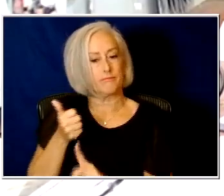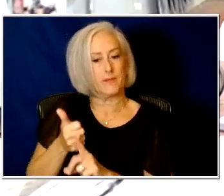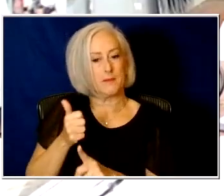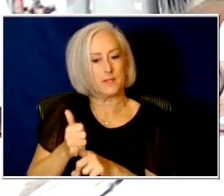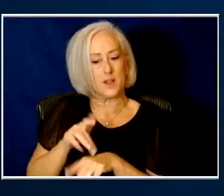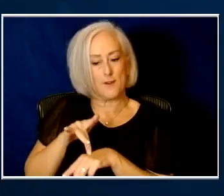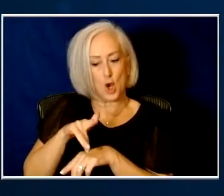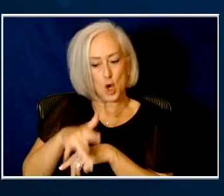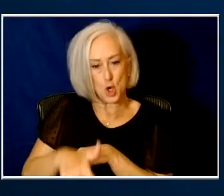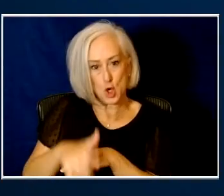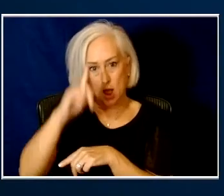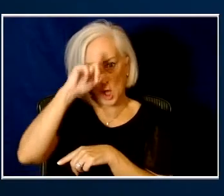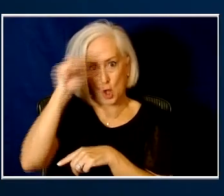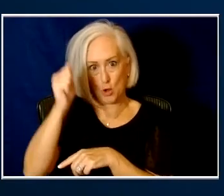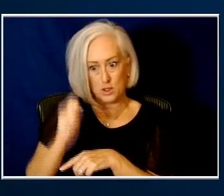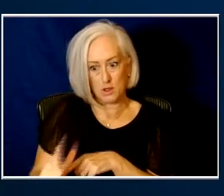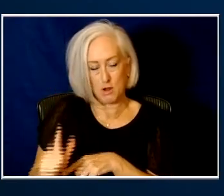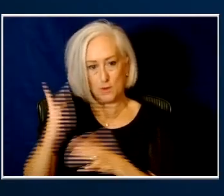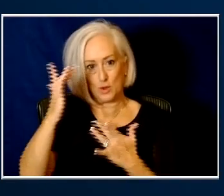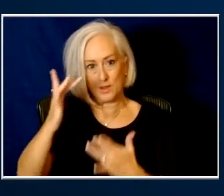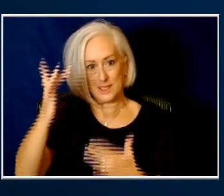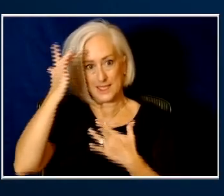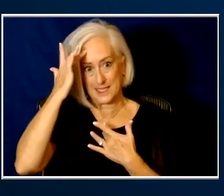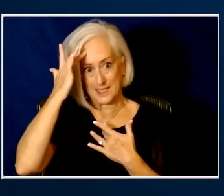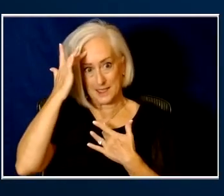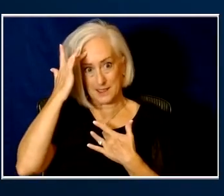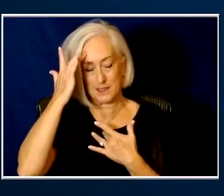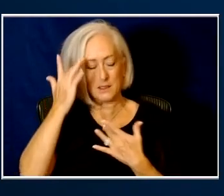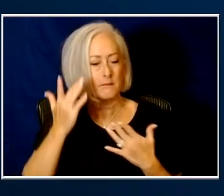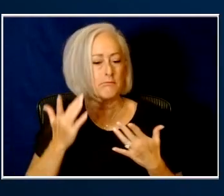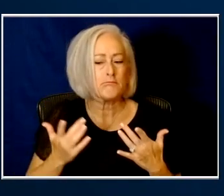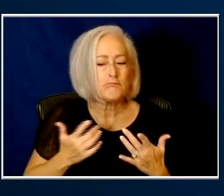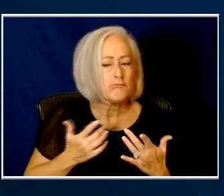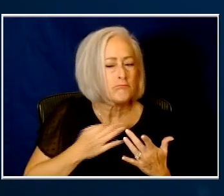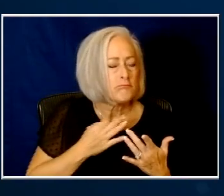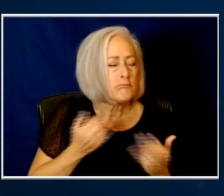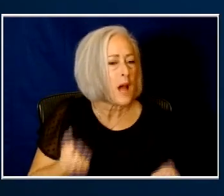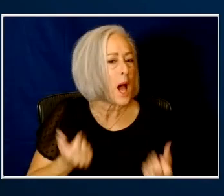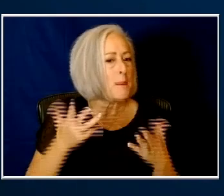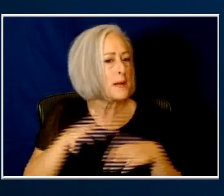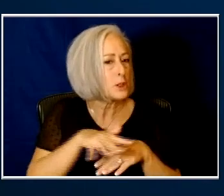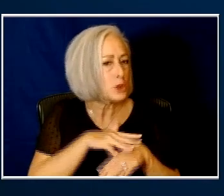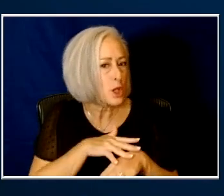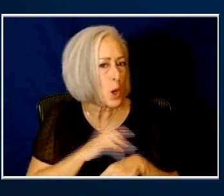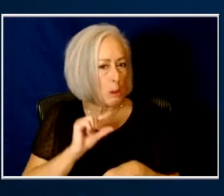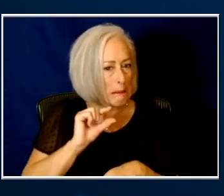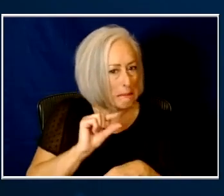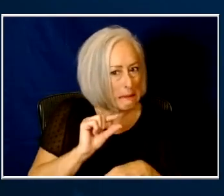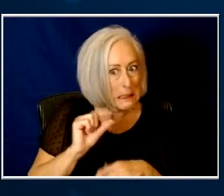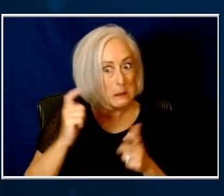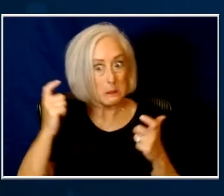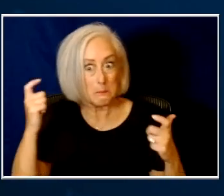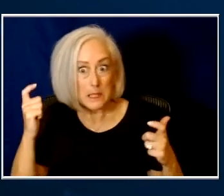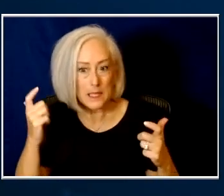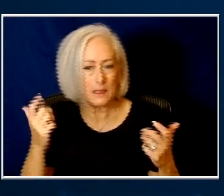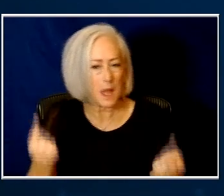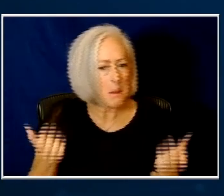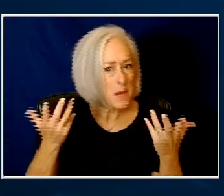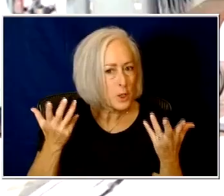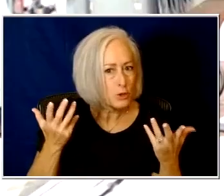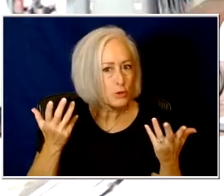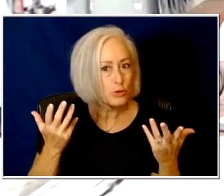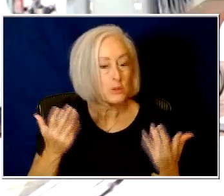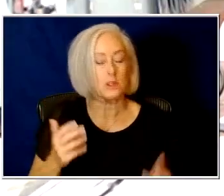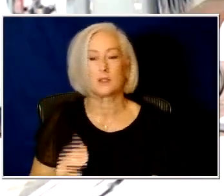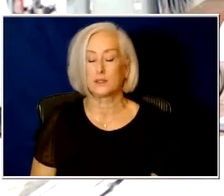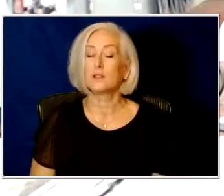disease. How much does it appear to slow, Jeff? I mean, Dr. Burns, is that big slow, a little slow? Well, yeah, we're going to